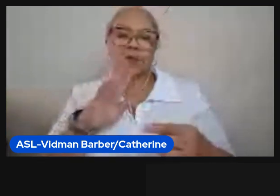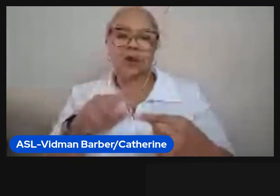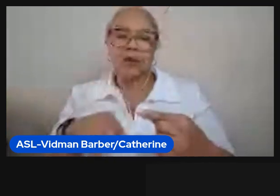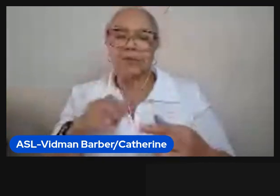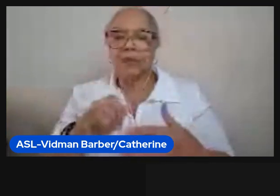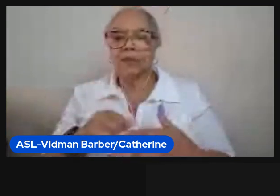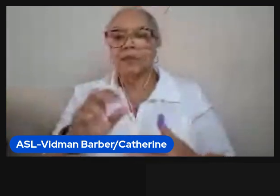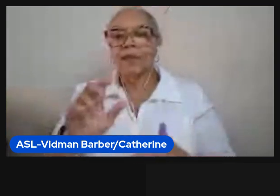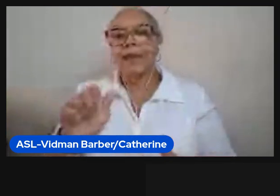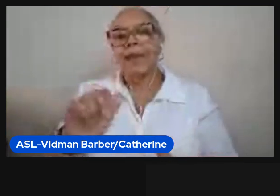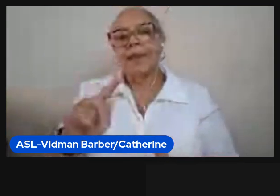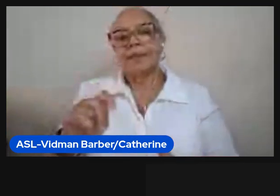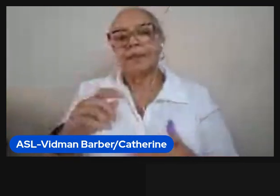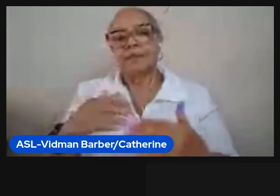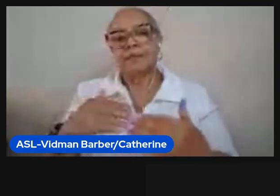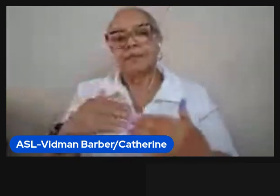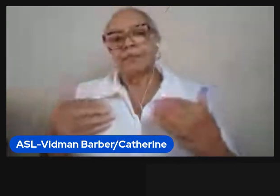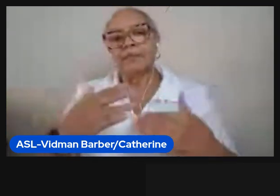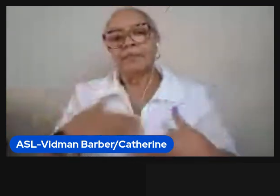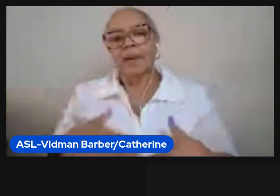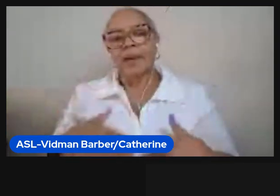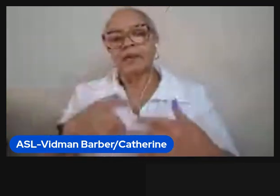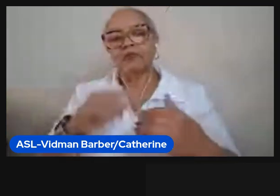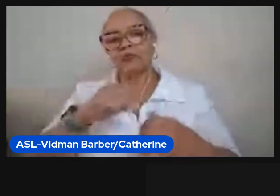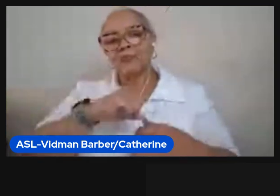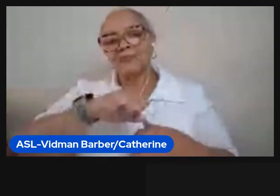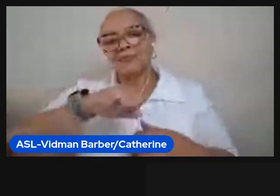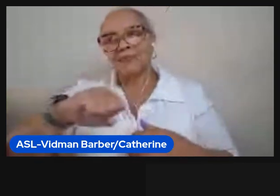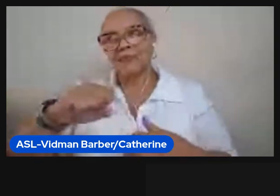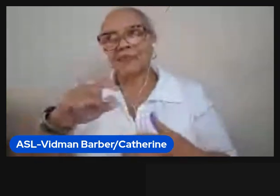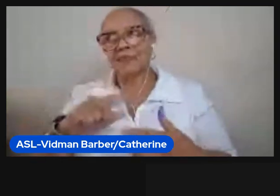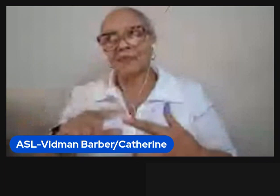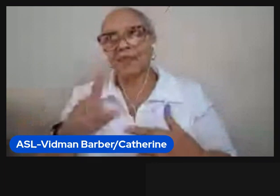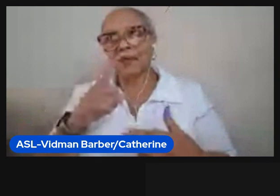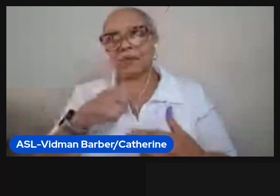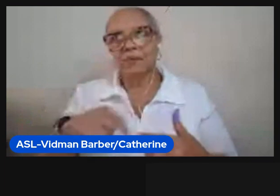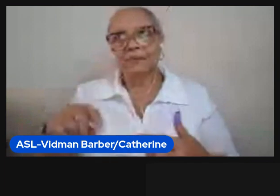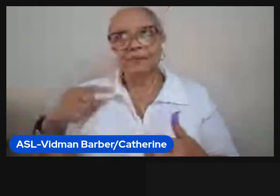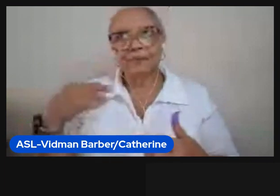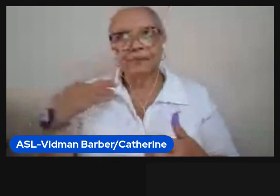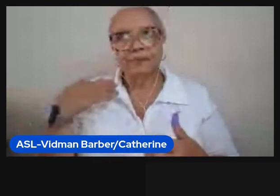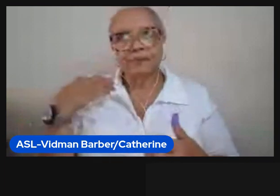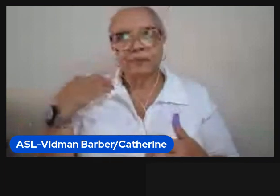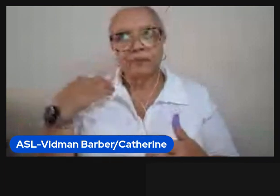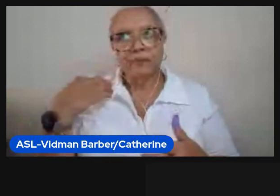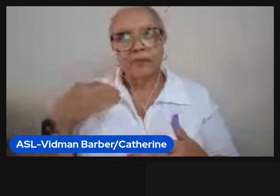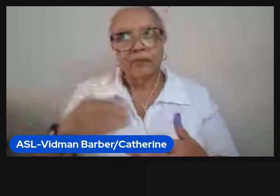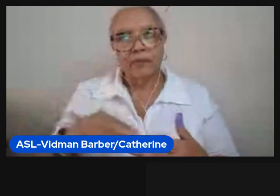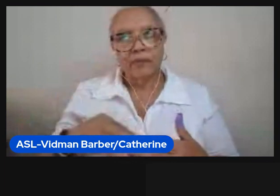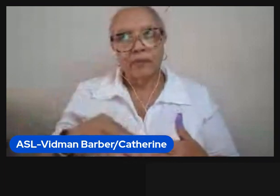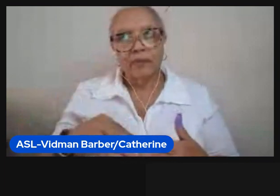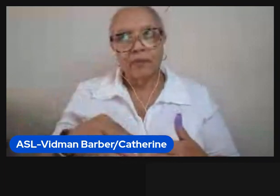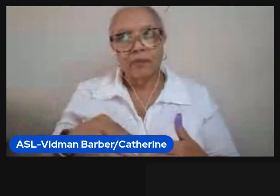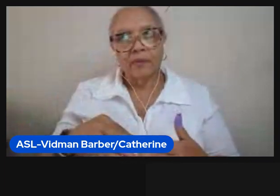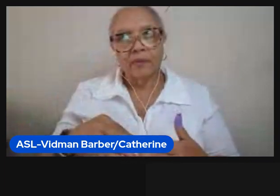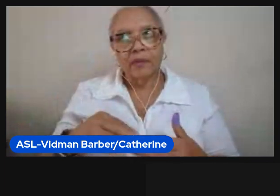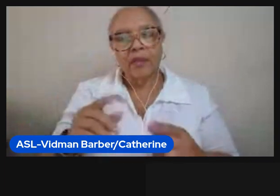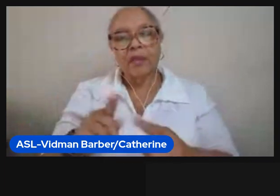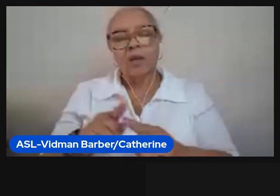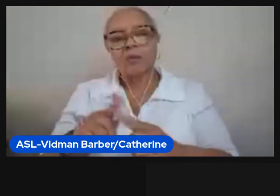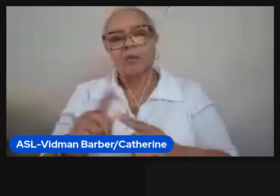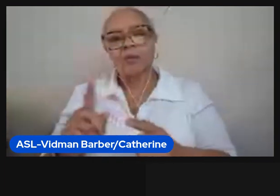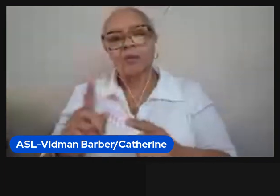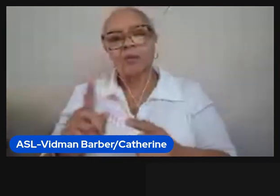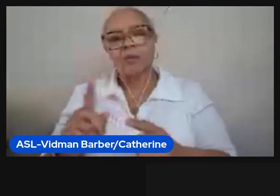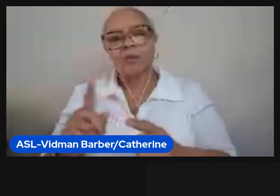antibiotics resistance, potential probiotics, and vaccine candidates. He aims to elucidate the contribution of microbial